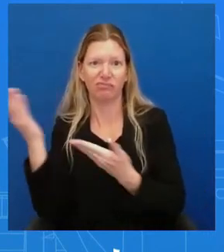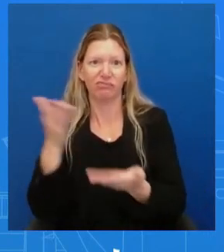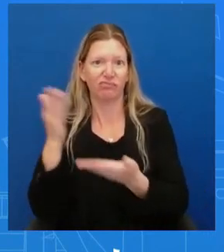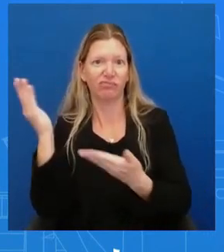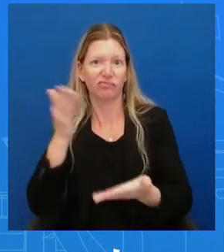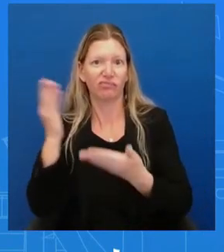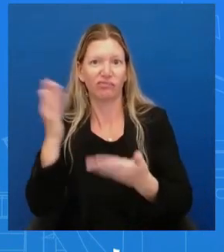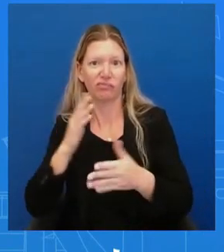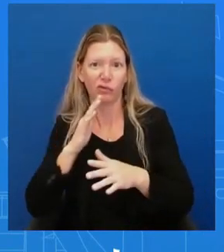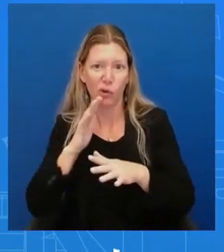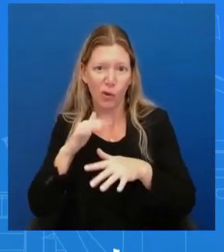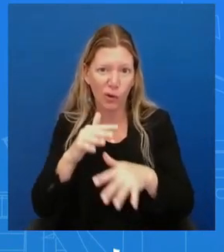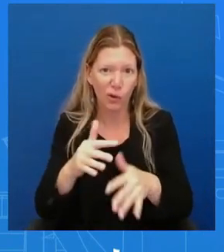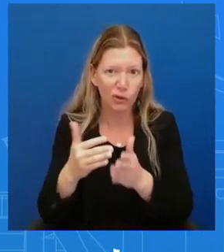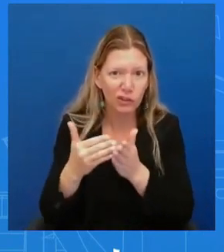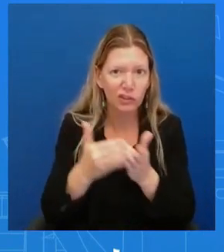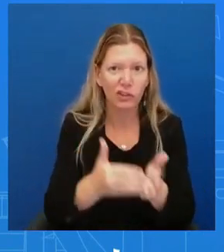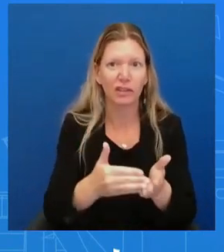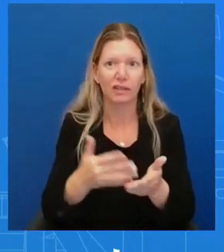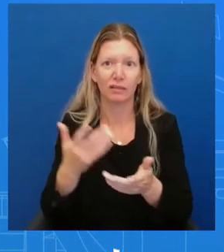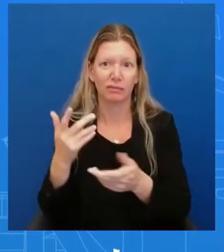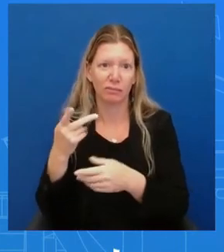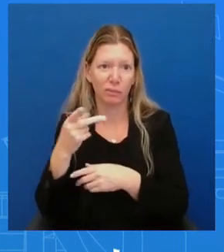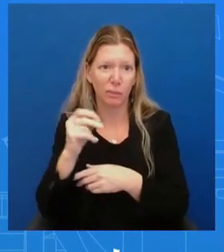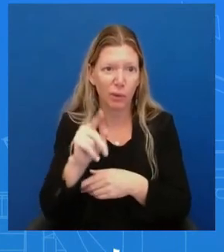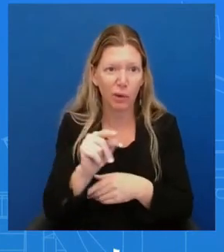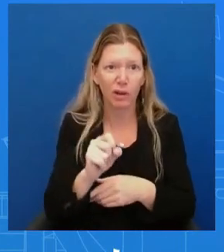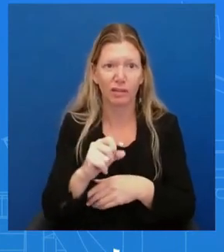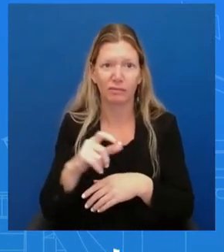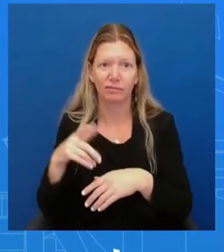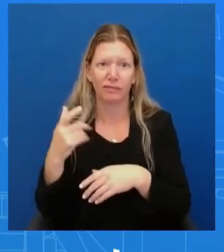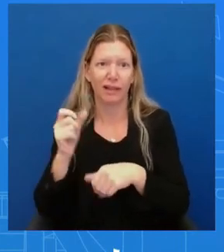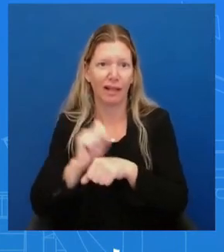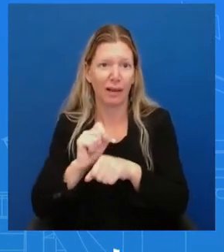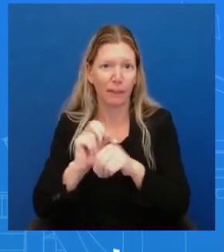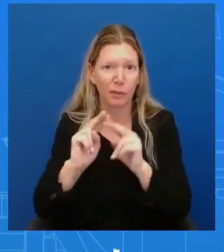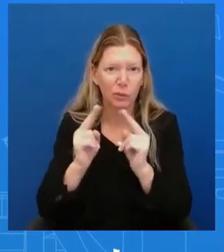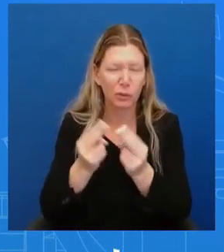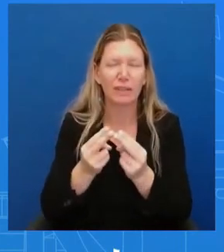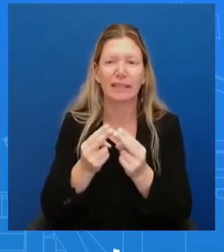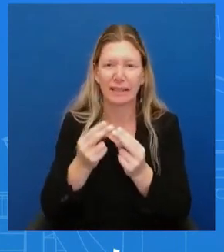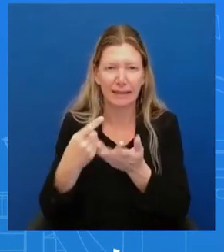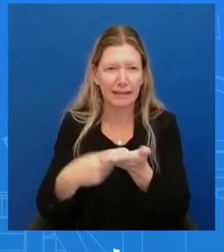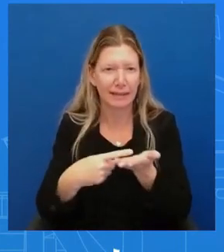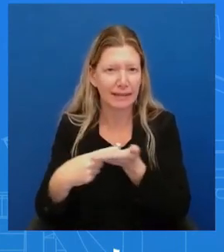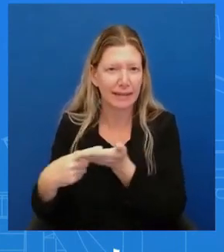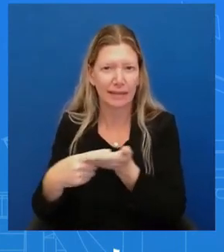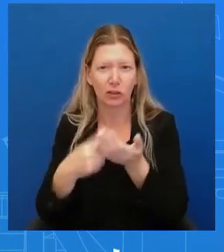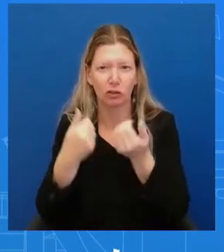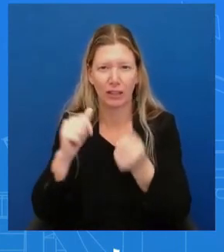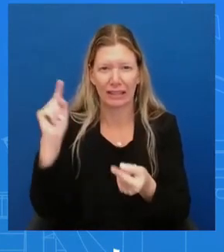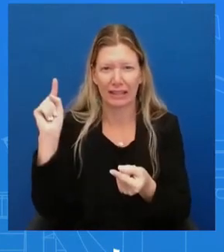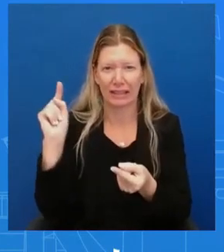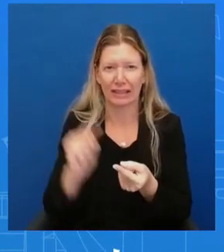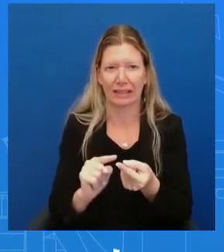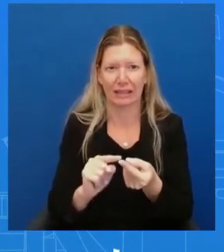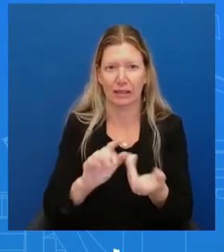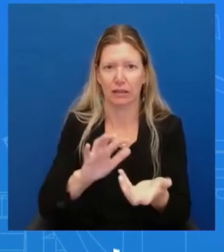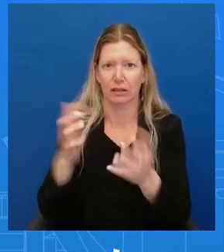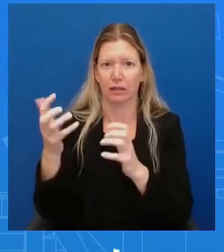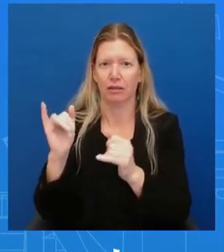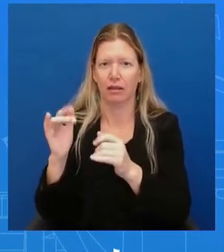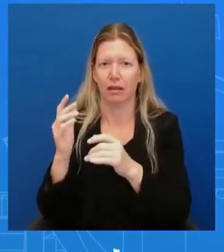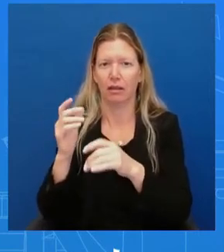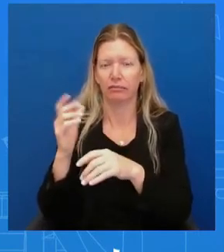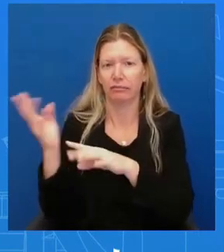while the Port of Baltimore is closed to ship traffic. So the Small Business Administration has been quickly